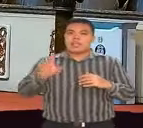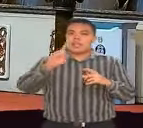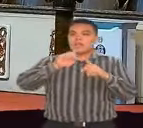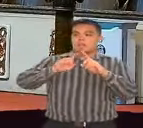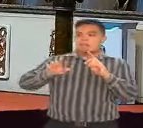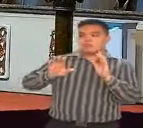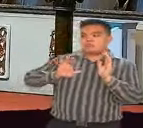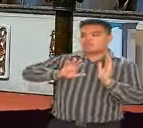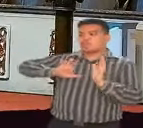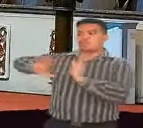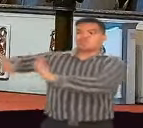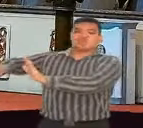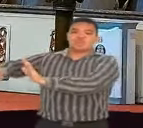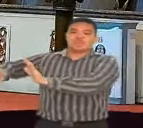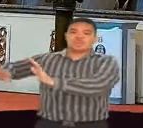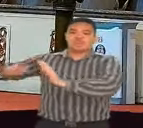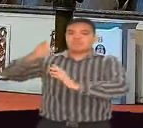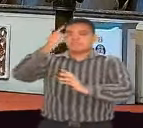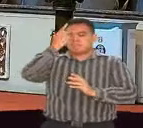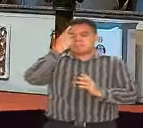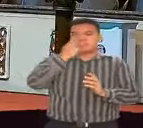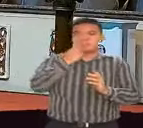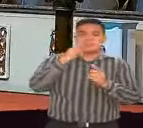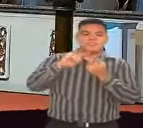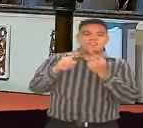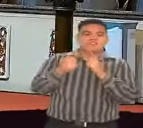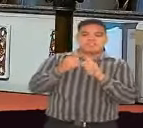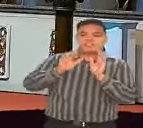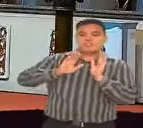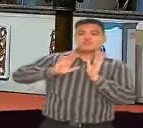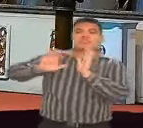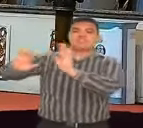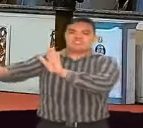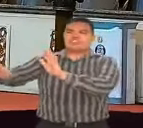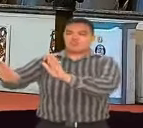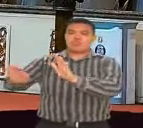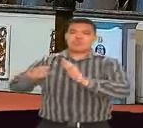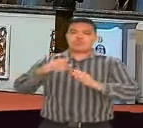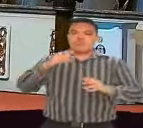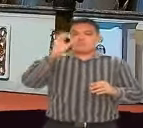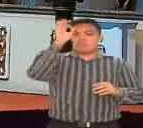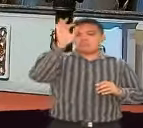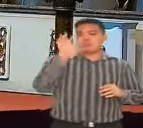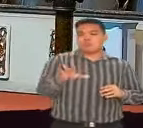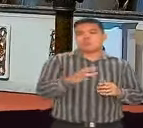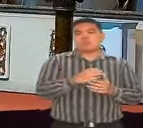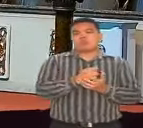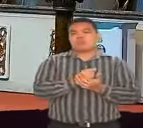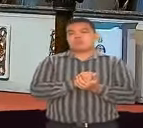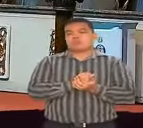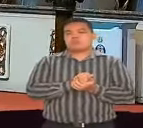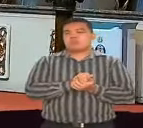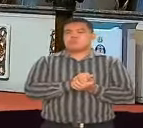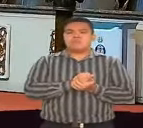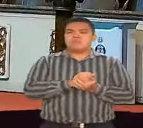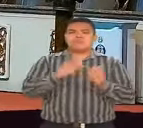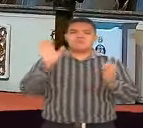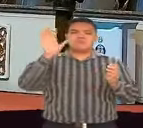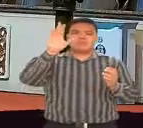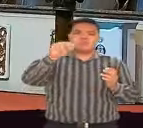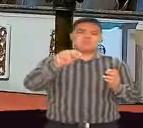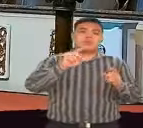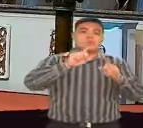Gitood sa amigo, gitood sa mama, gitood sa papa, gitood sa pastor.